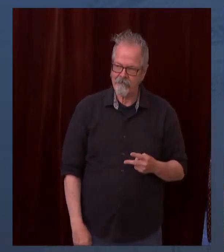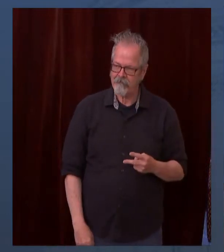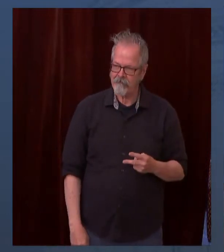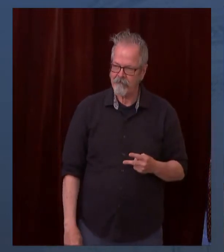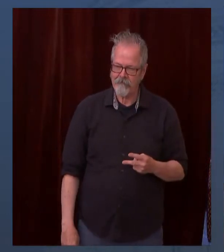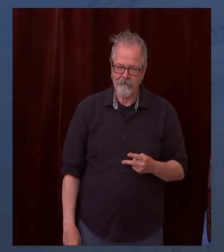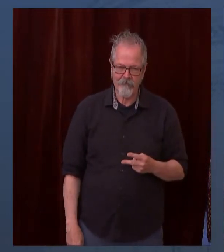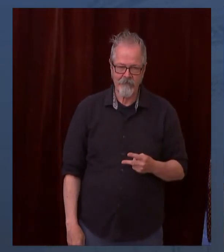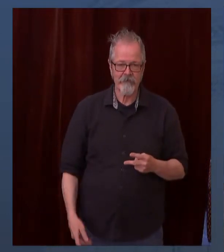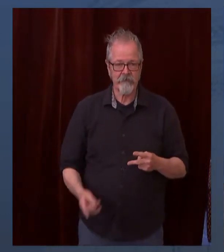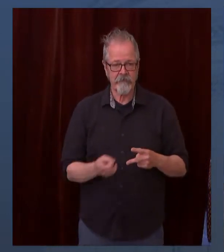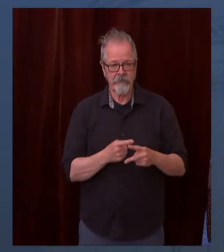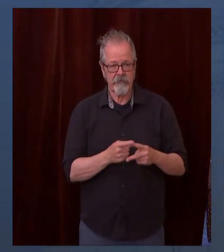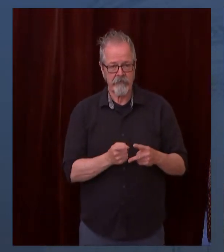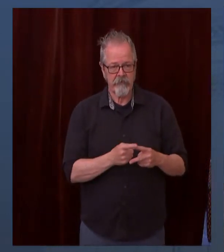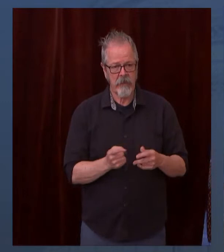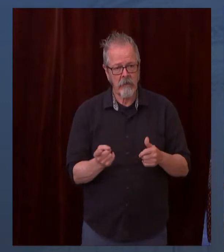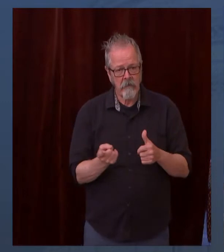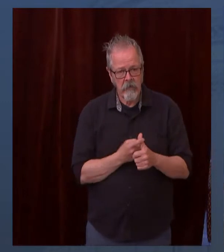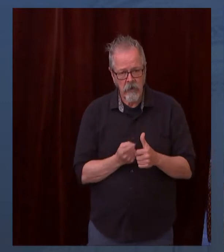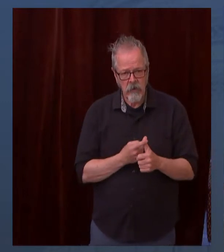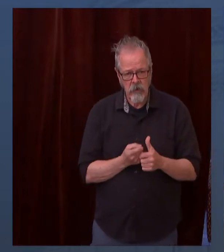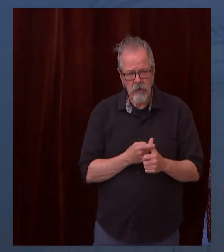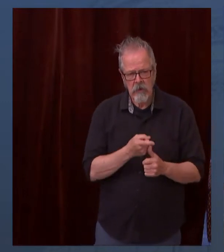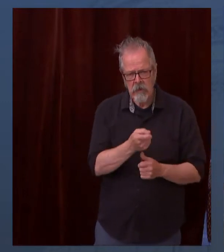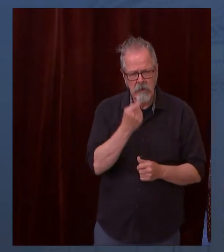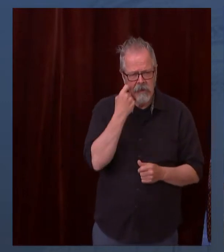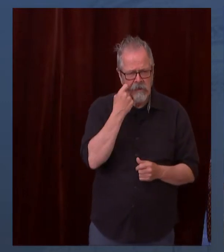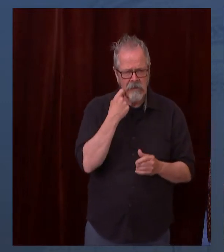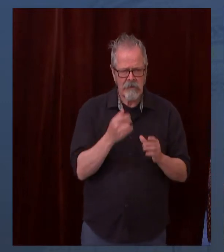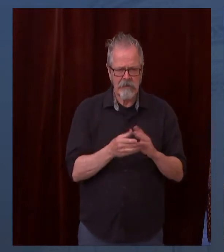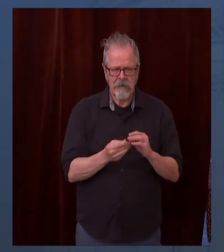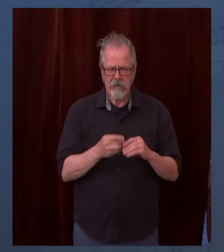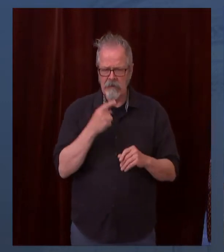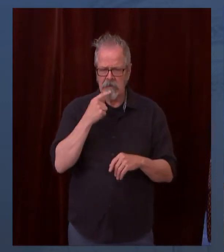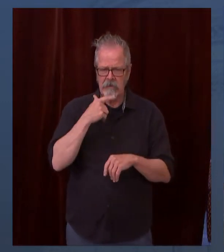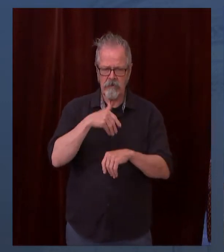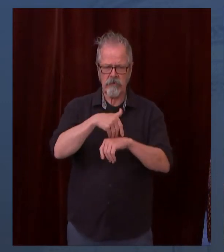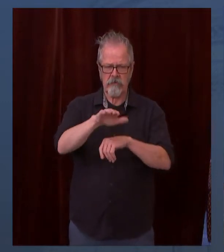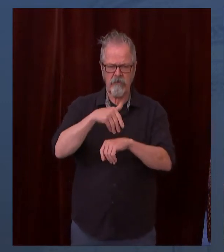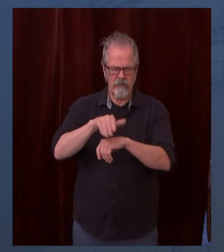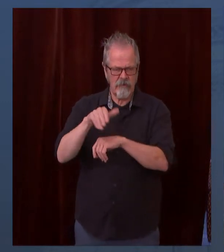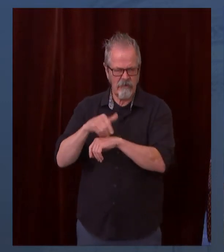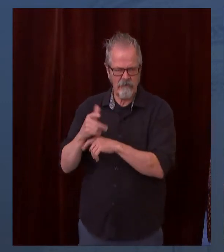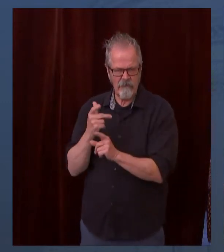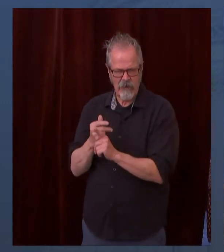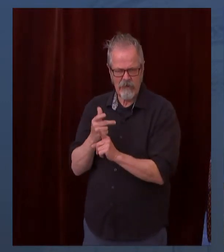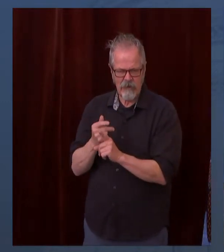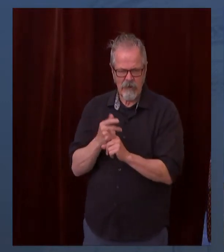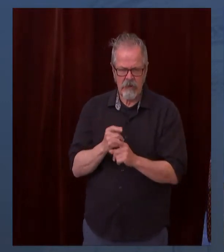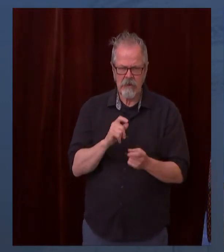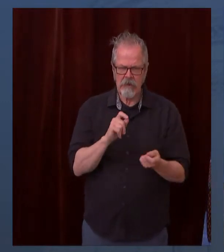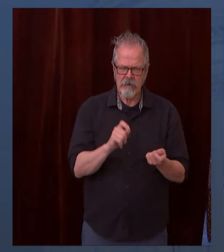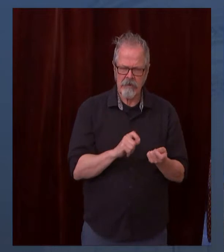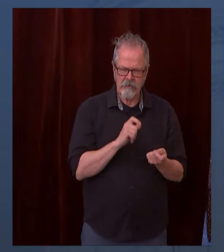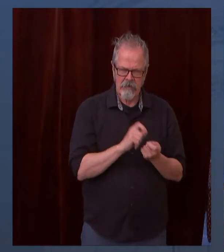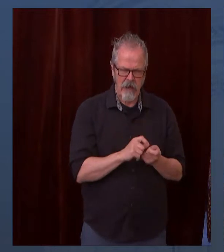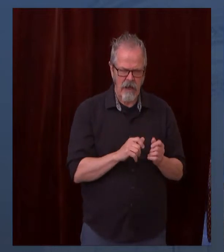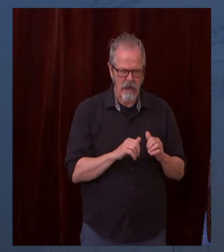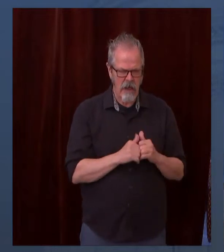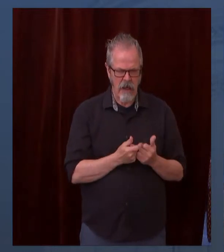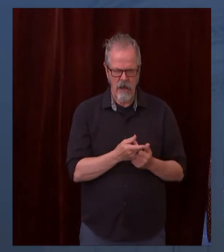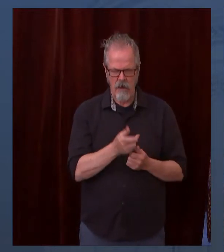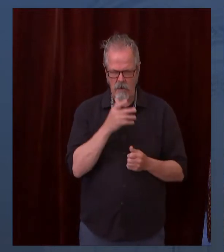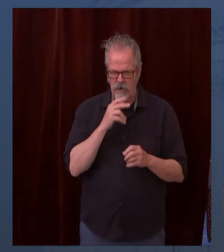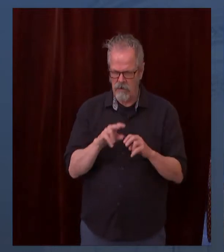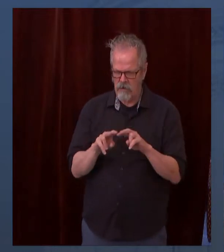won't necessarily be pro rata anymore. Can you explain exactly what you'll be looking at? Is that open appointments, wasted dosage? Just